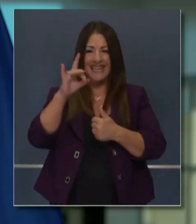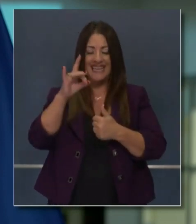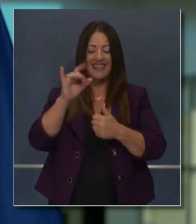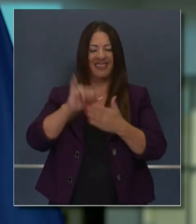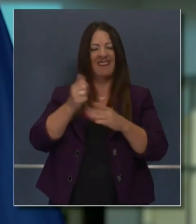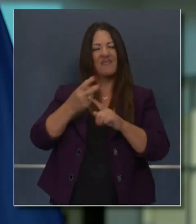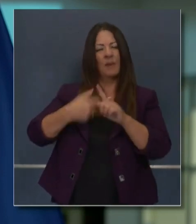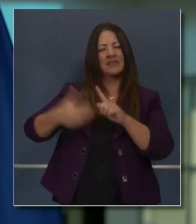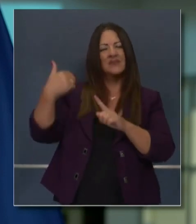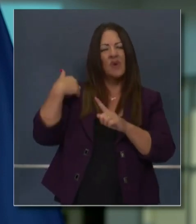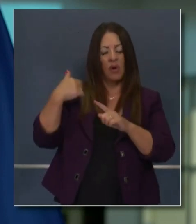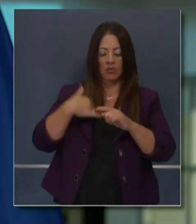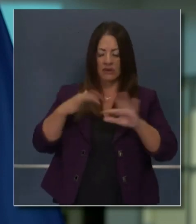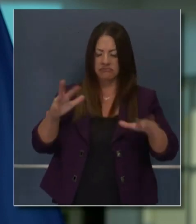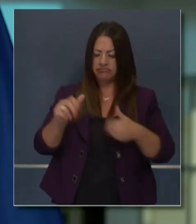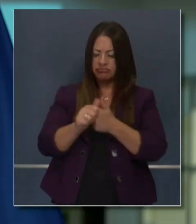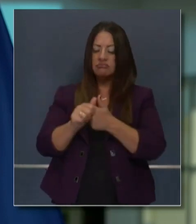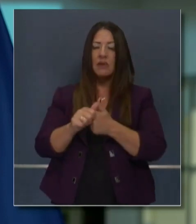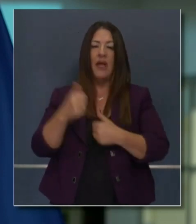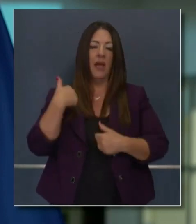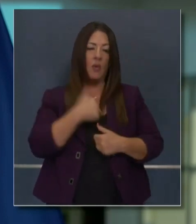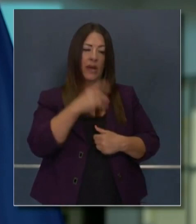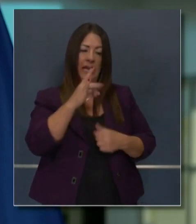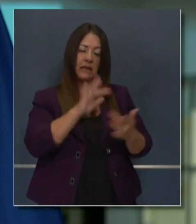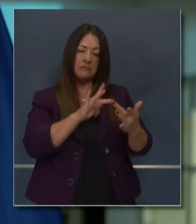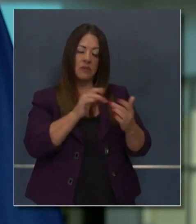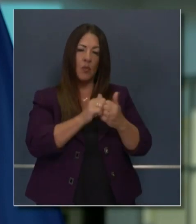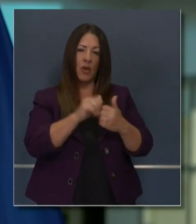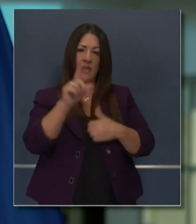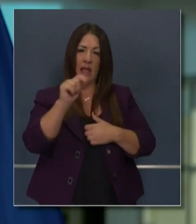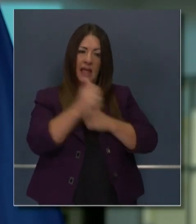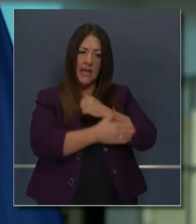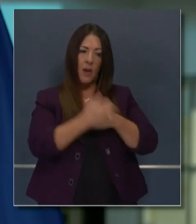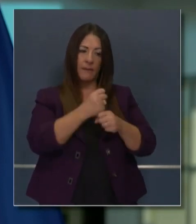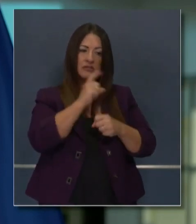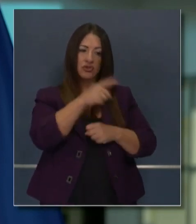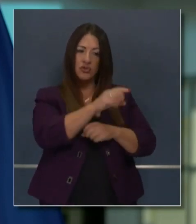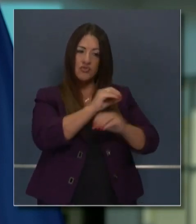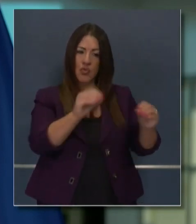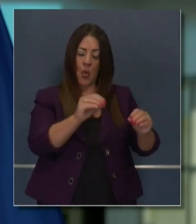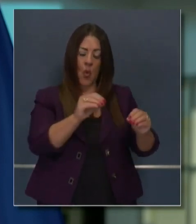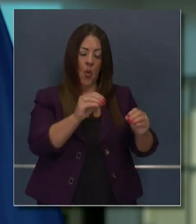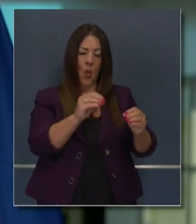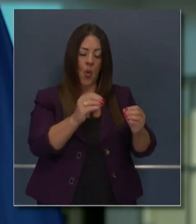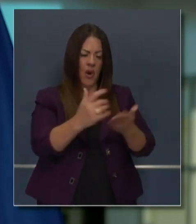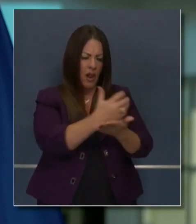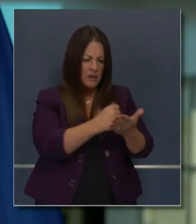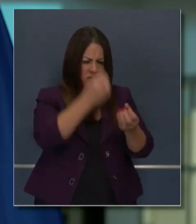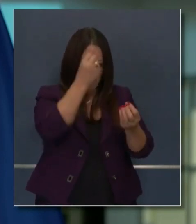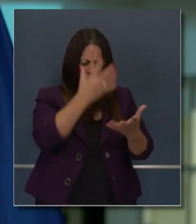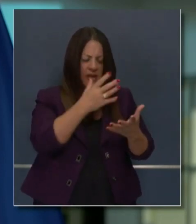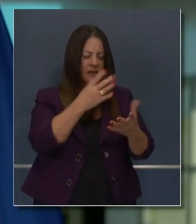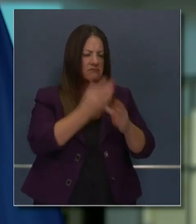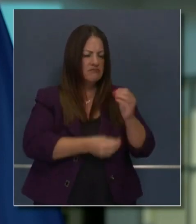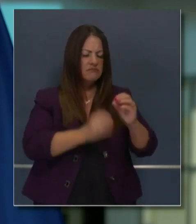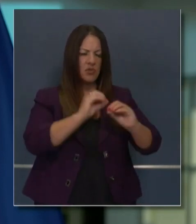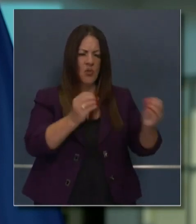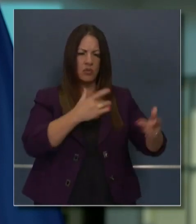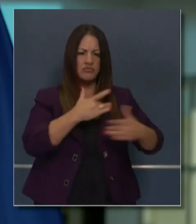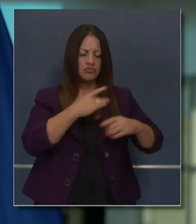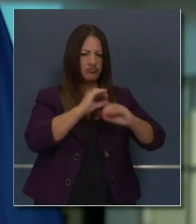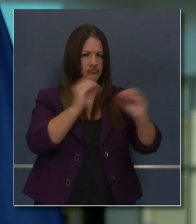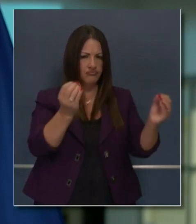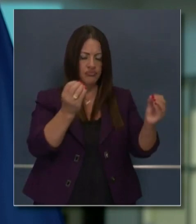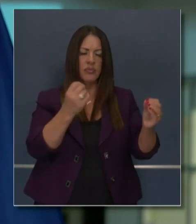continue to work with Los Angeles County to make sure there are no data concerns at the moment. I think certainly